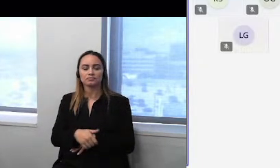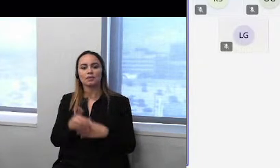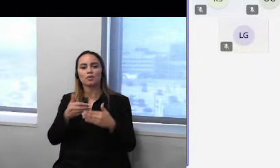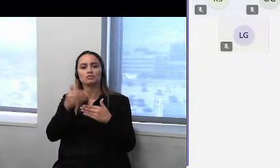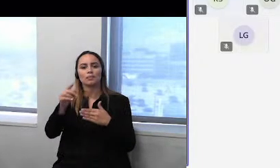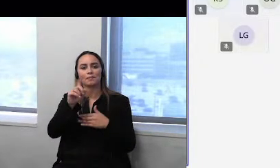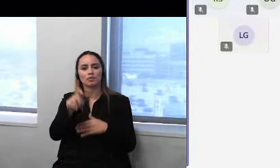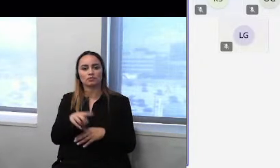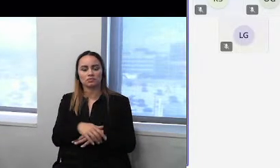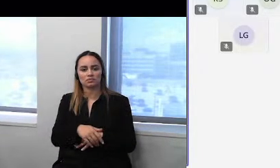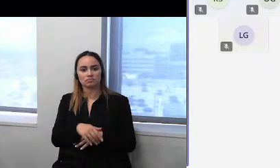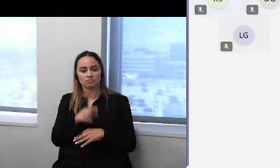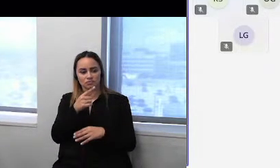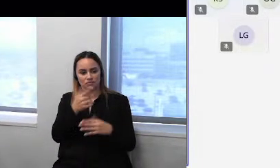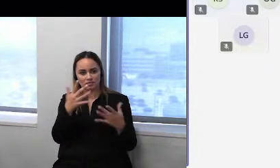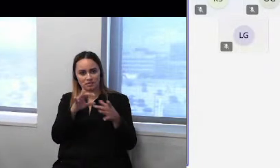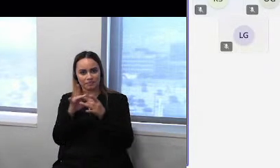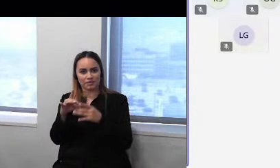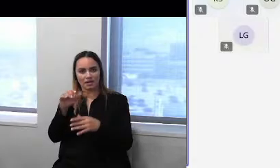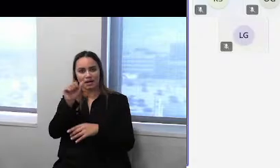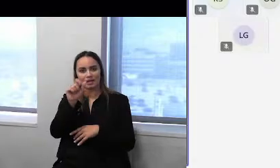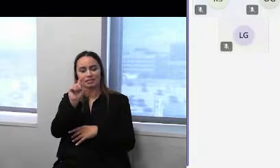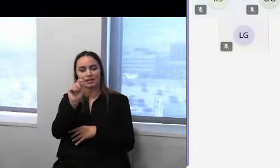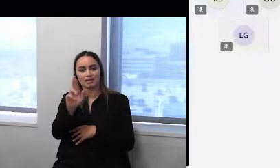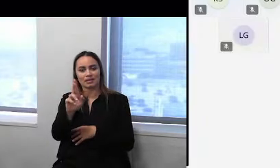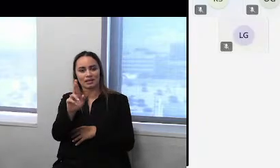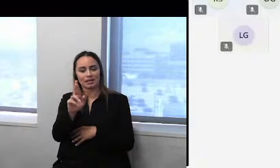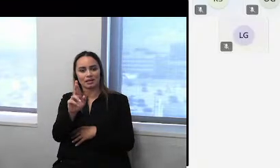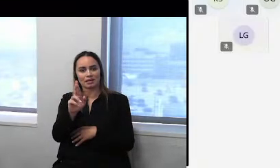with ATR?